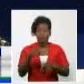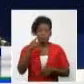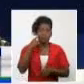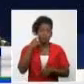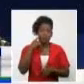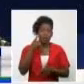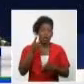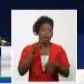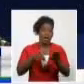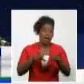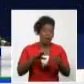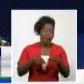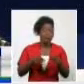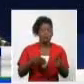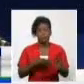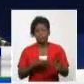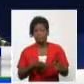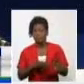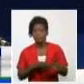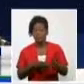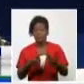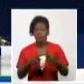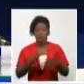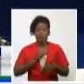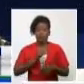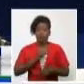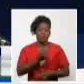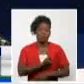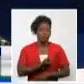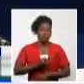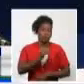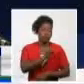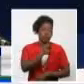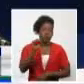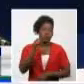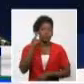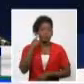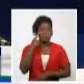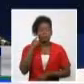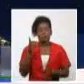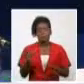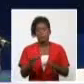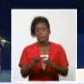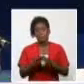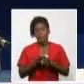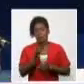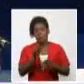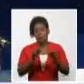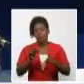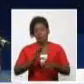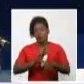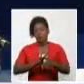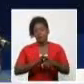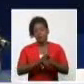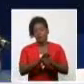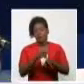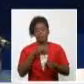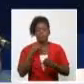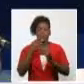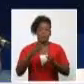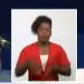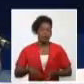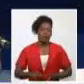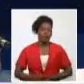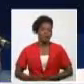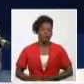105 people left, including foreigners who were here and immigrants. Thus, there are still in